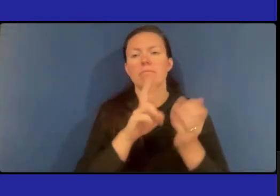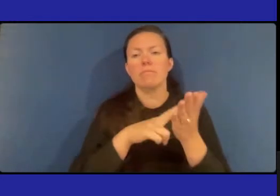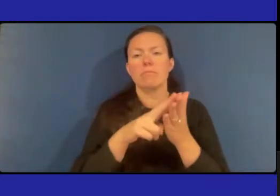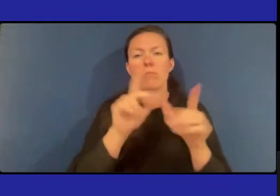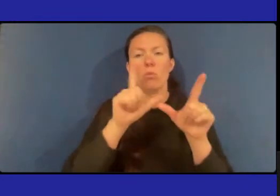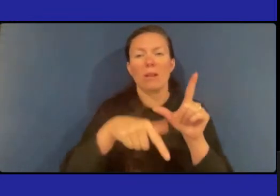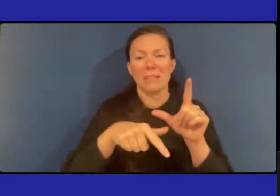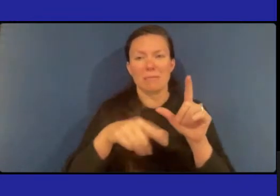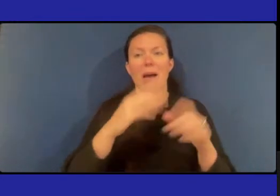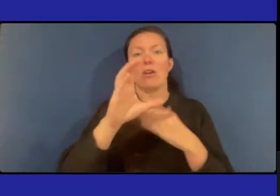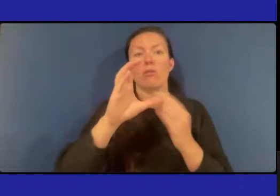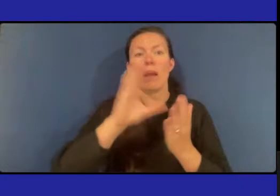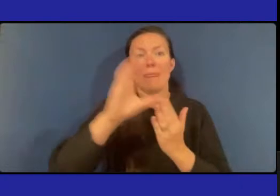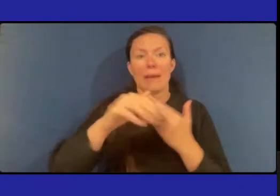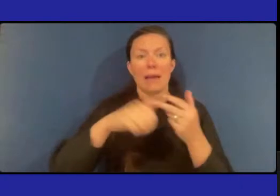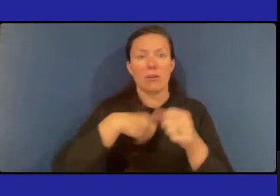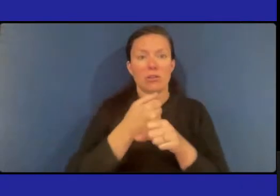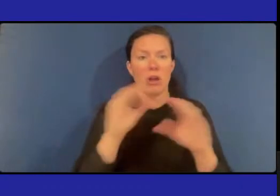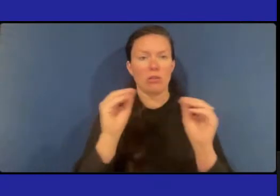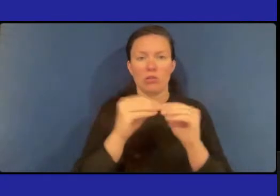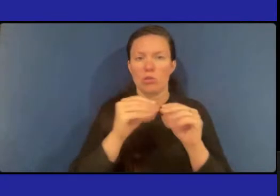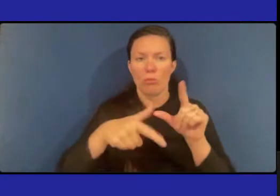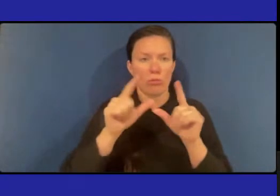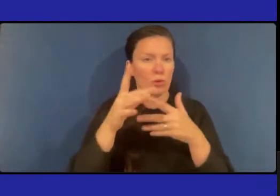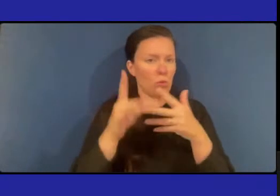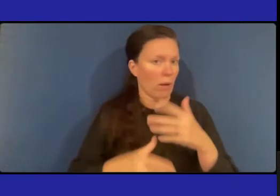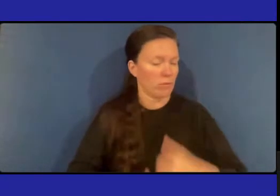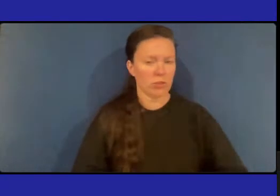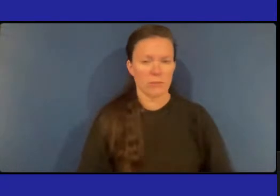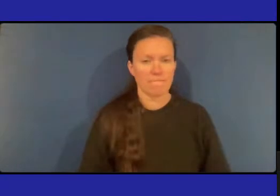year, and there are no more renewal options.